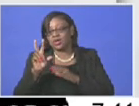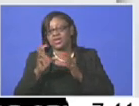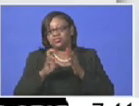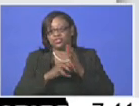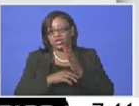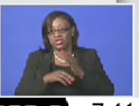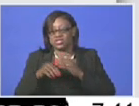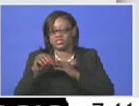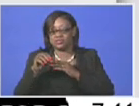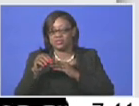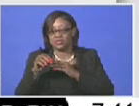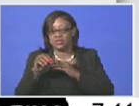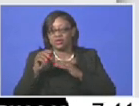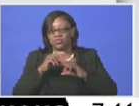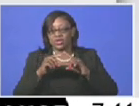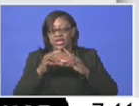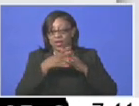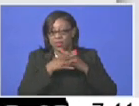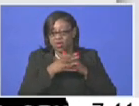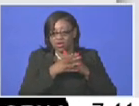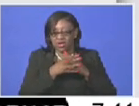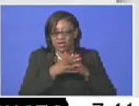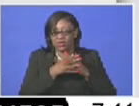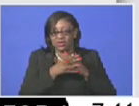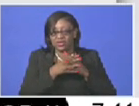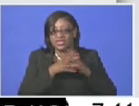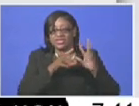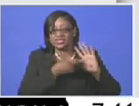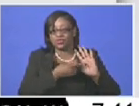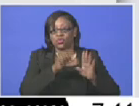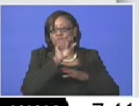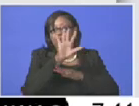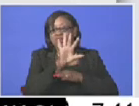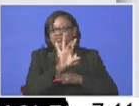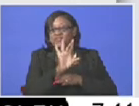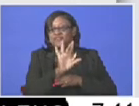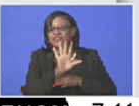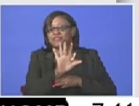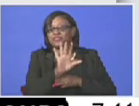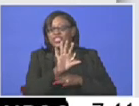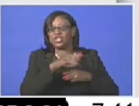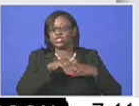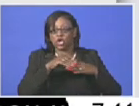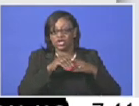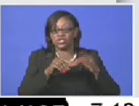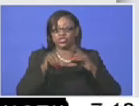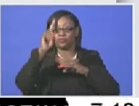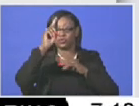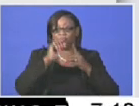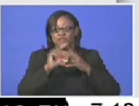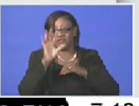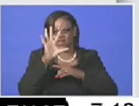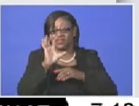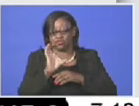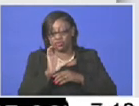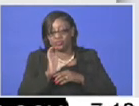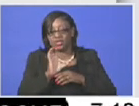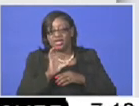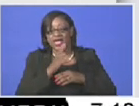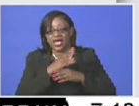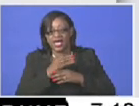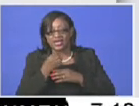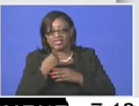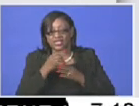$271.54 here in the Bahamas. In the United States, the starting cost is $150 all the way up to $500. Now,